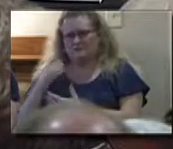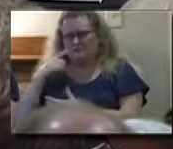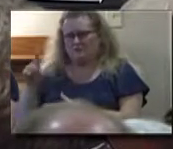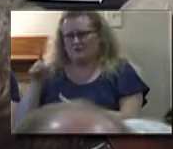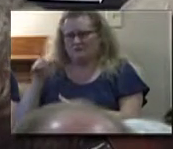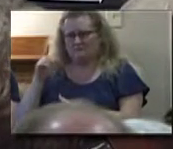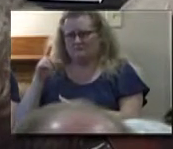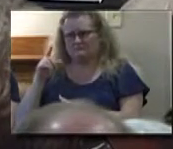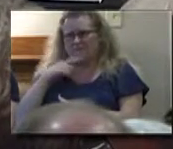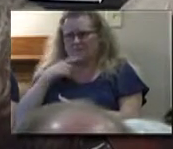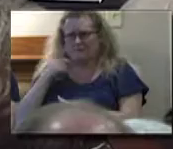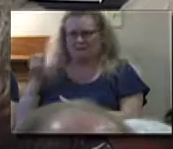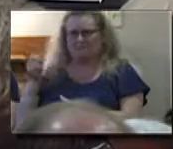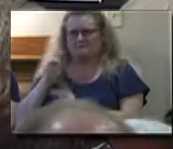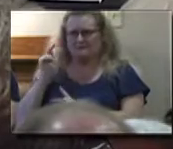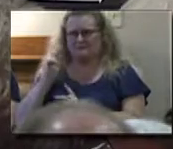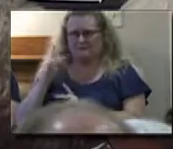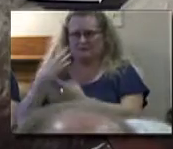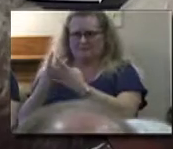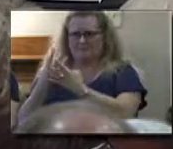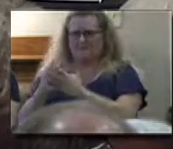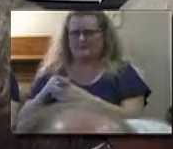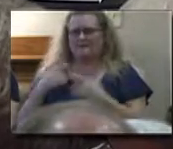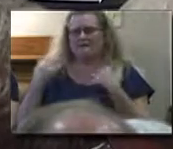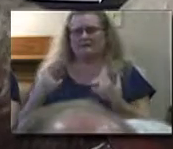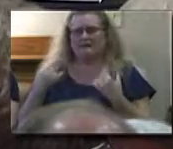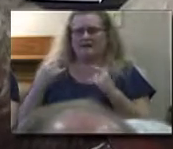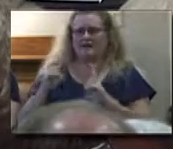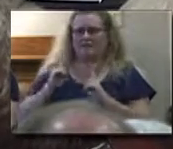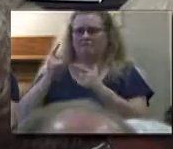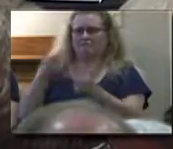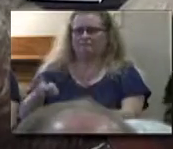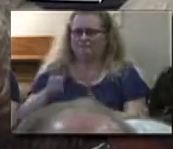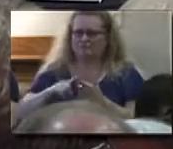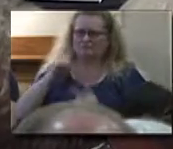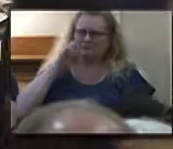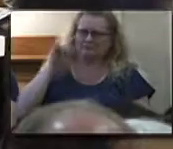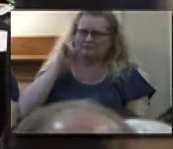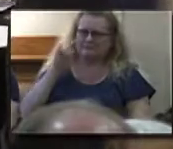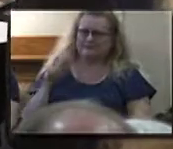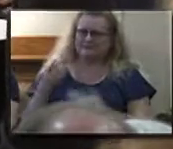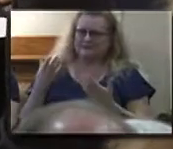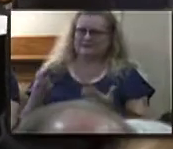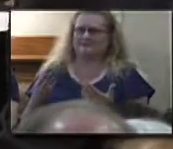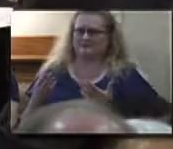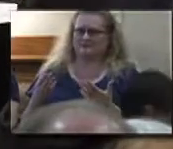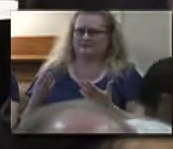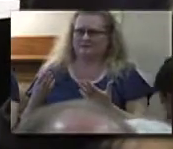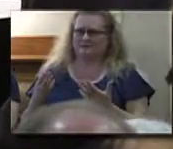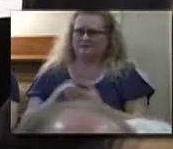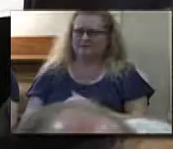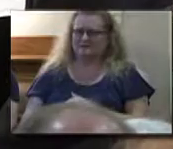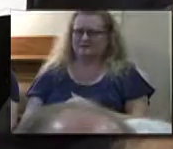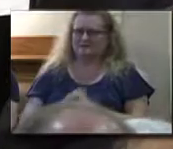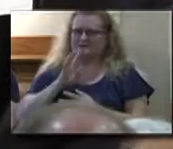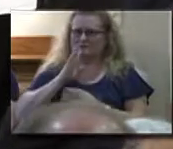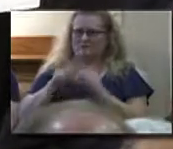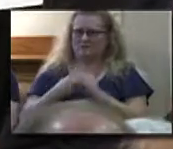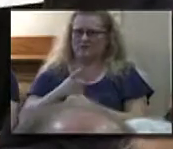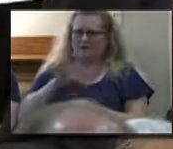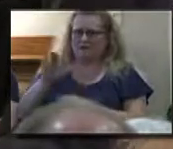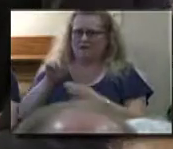And now we're going to transition to Chong Min, and she's going to talk about four